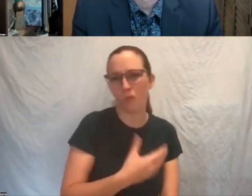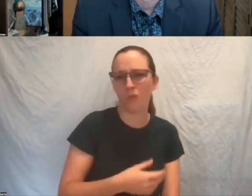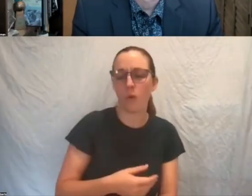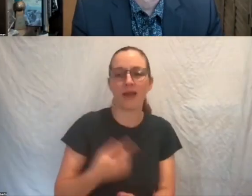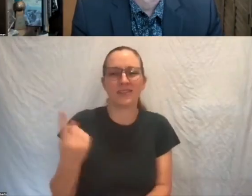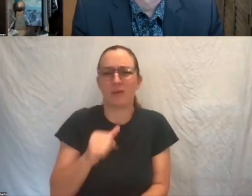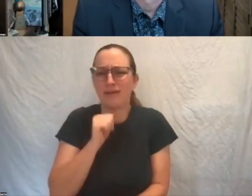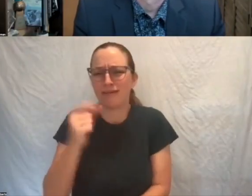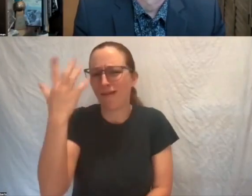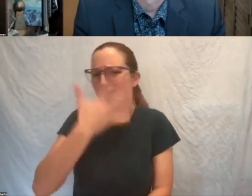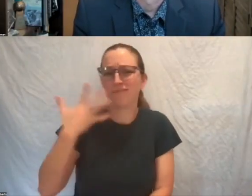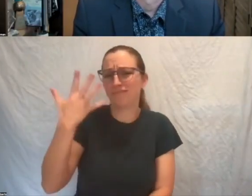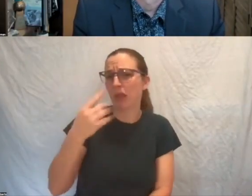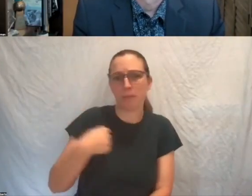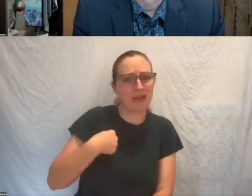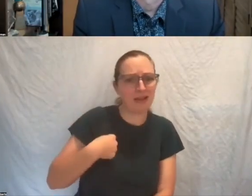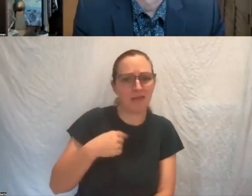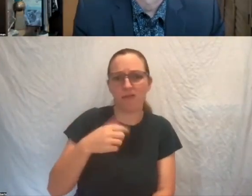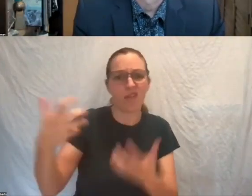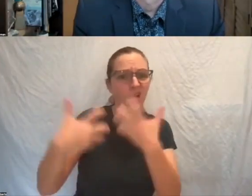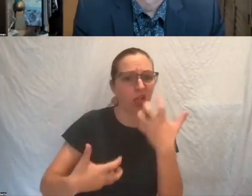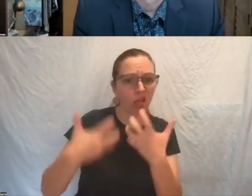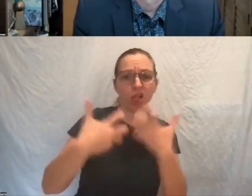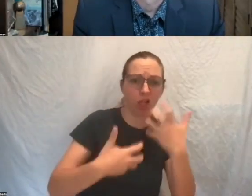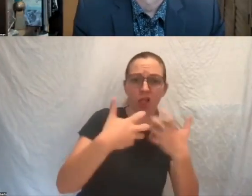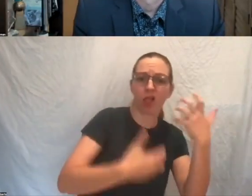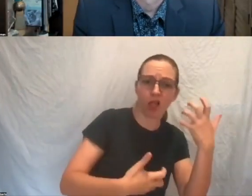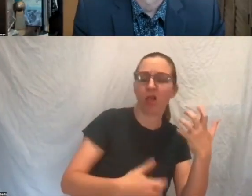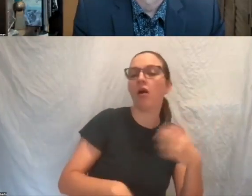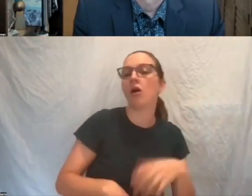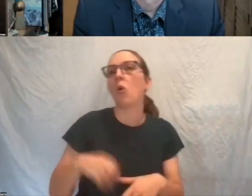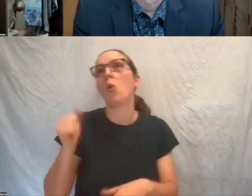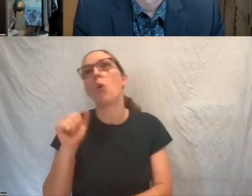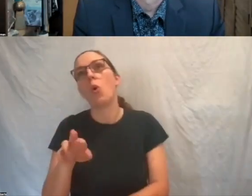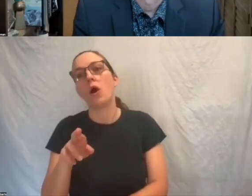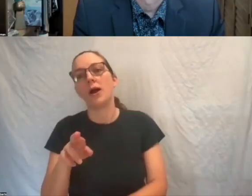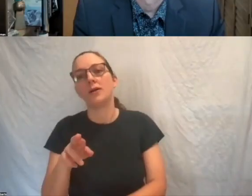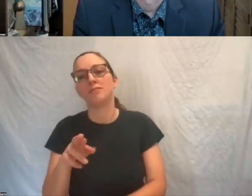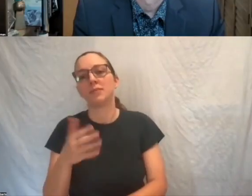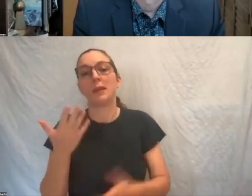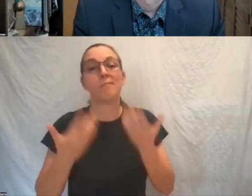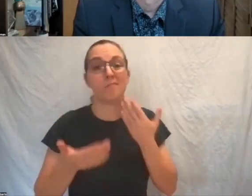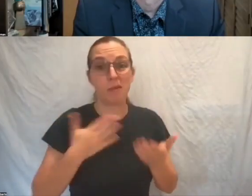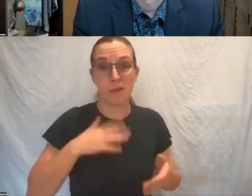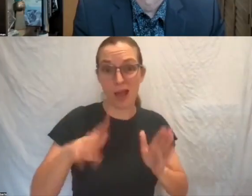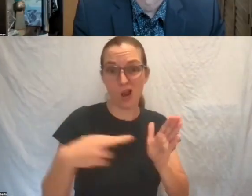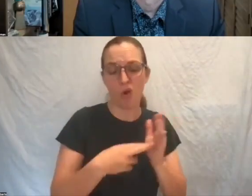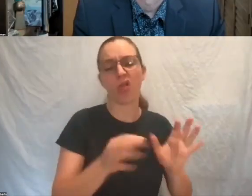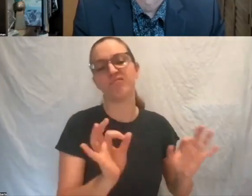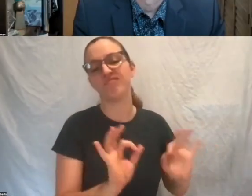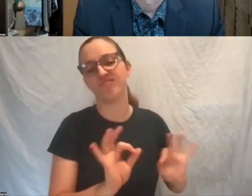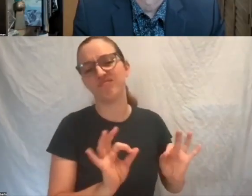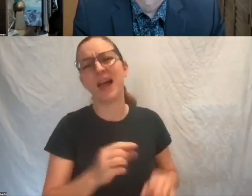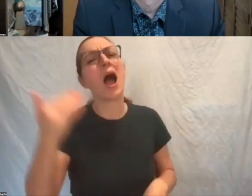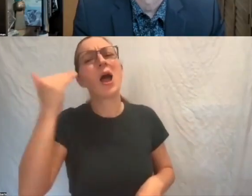me, or just being cast in things that were very minor roles despite knowing my potential